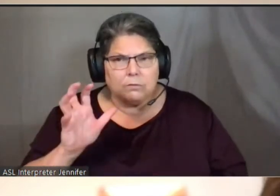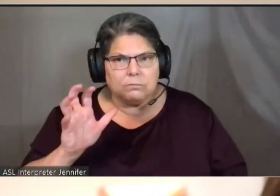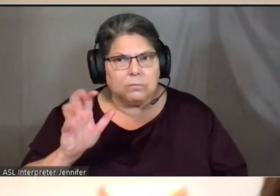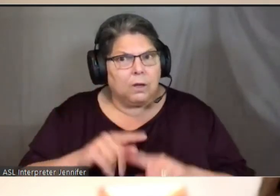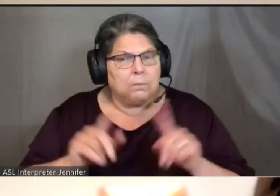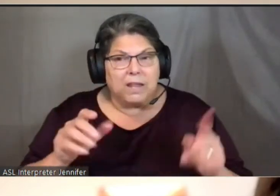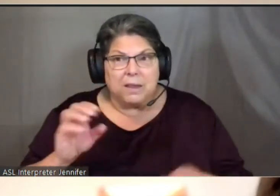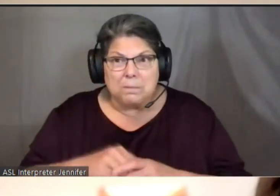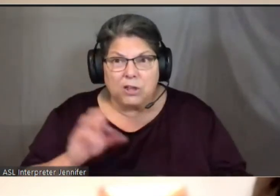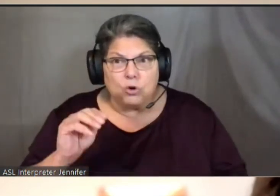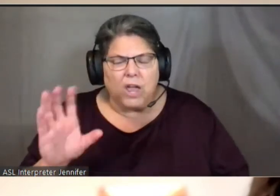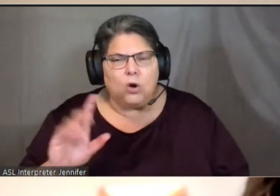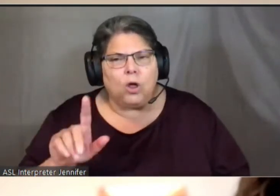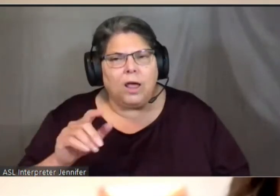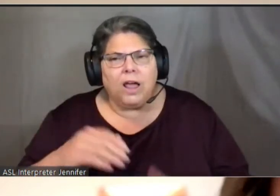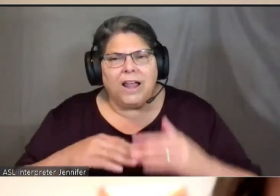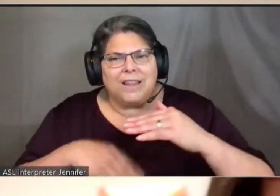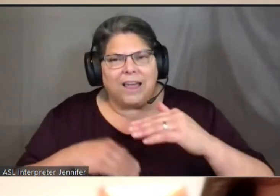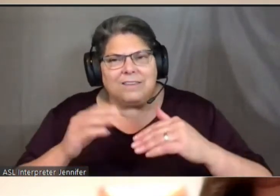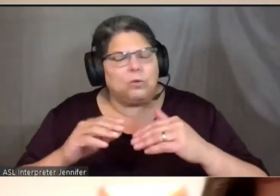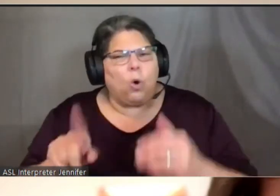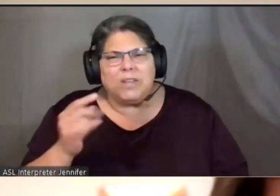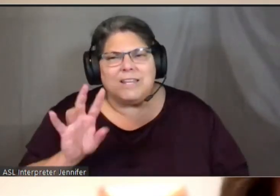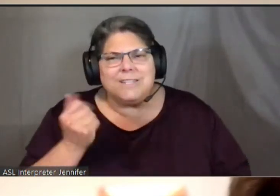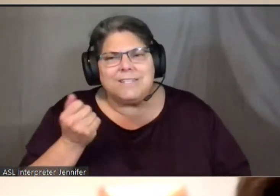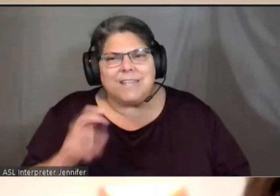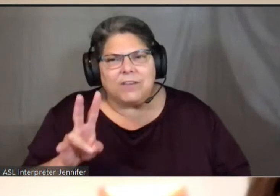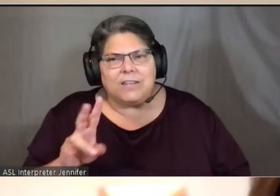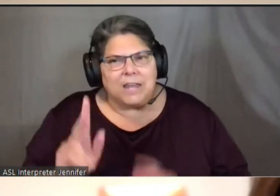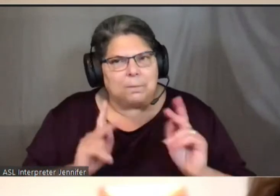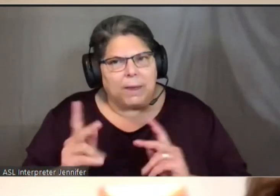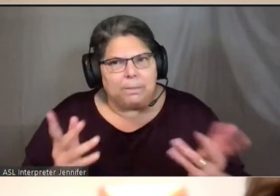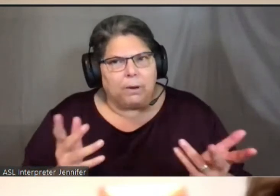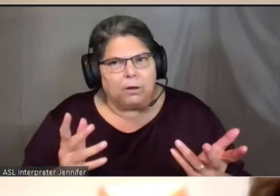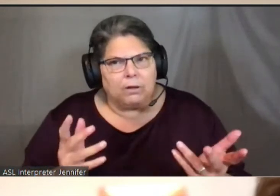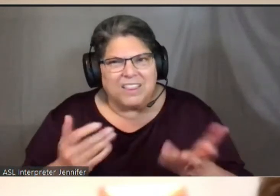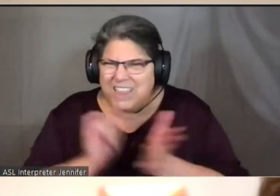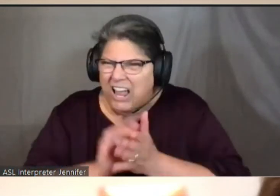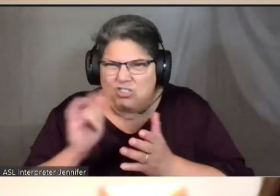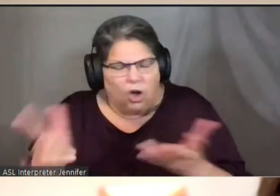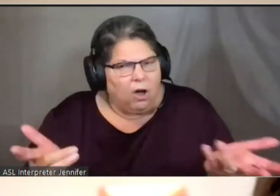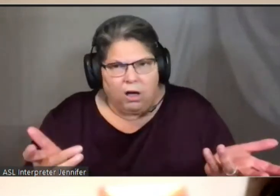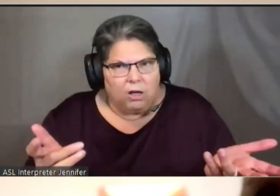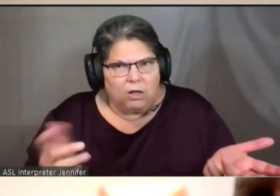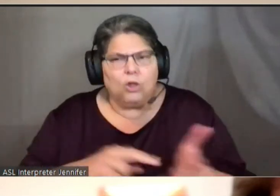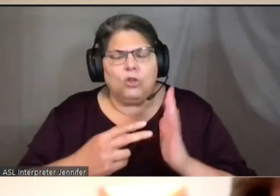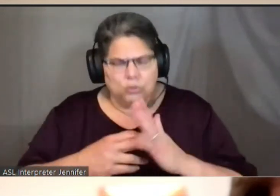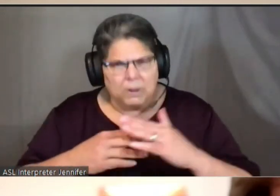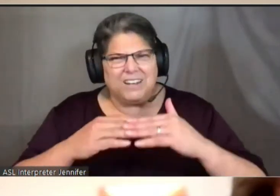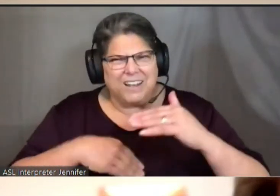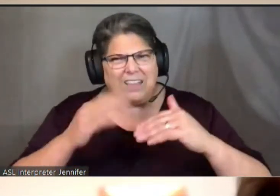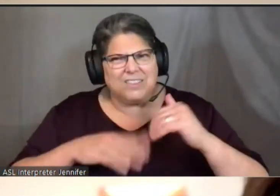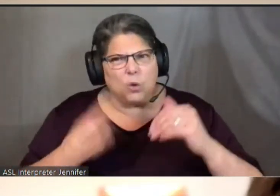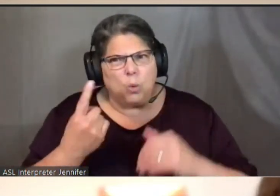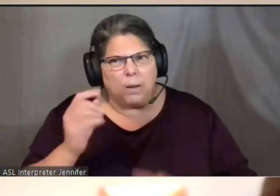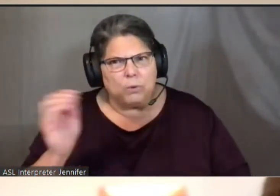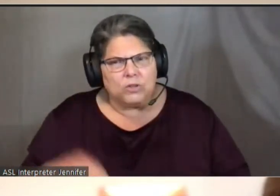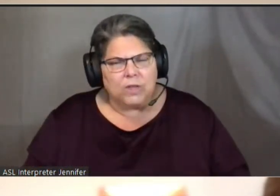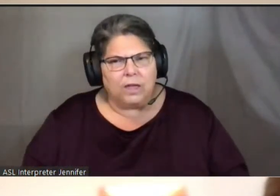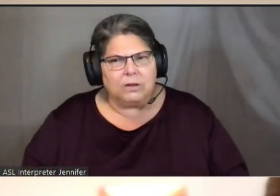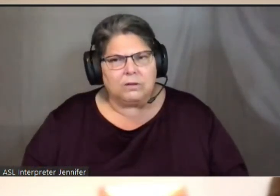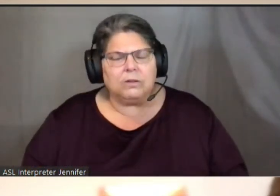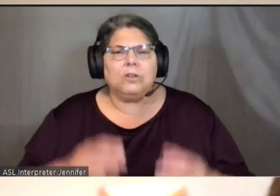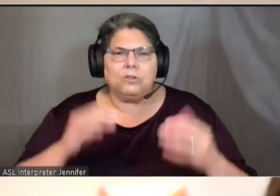1%. And for that reason, we are not referring to these as breakthroughs anymore, but the state and the federal government are